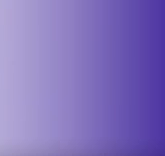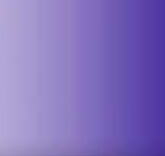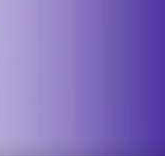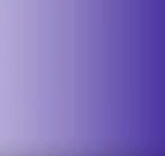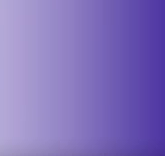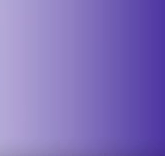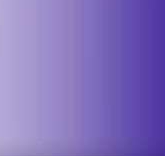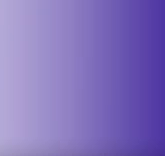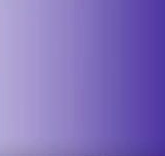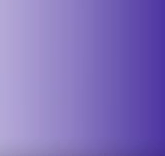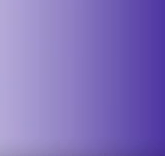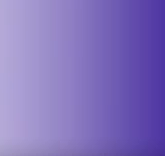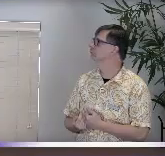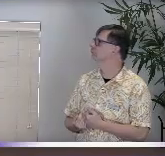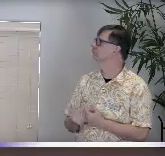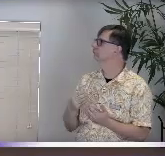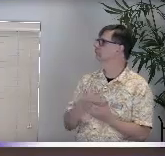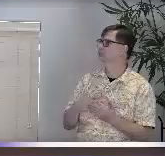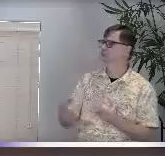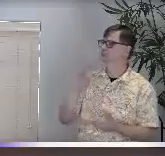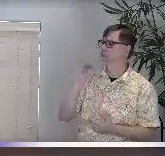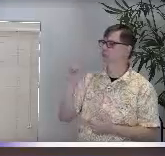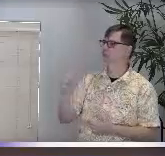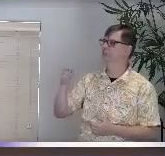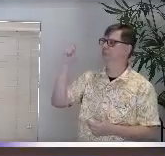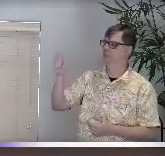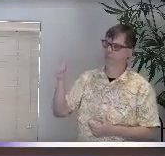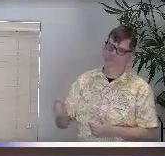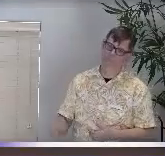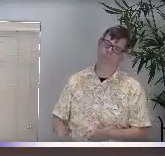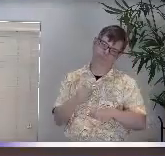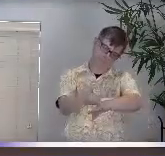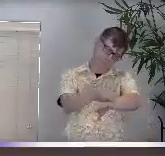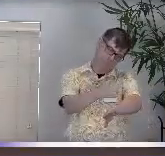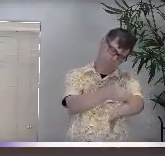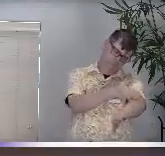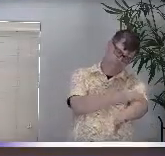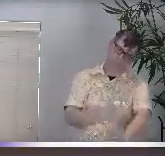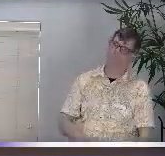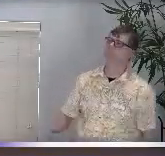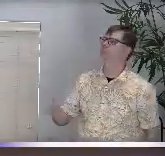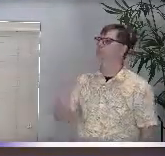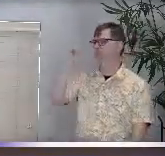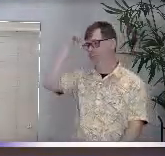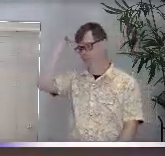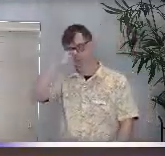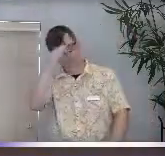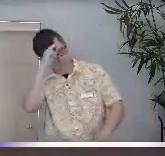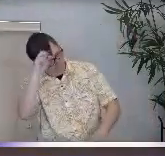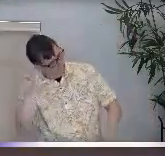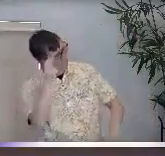installation memorized, Reverend Jeff, each of our principles. He's not a science of minder, but he memorized each of